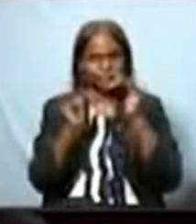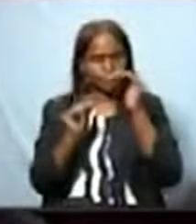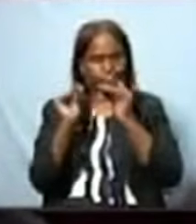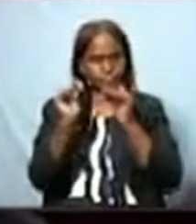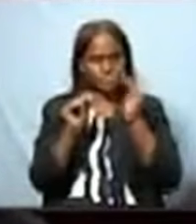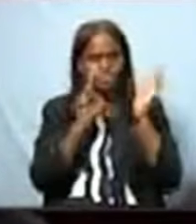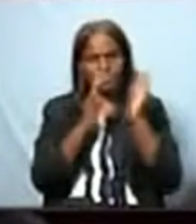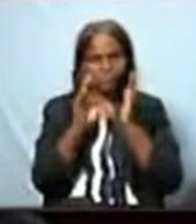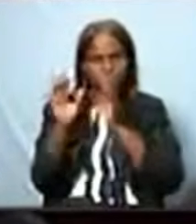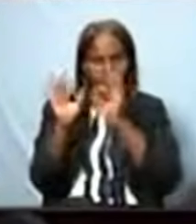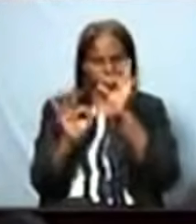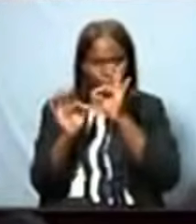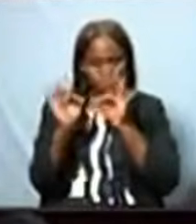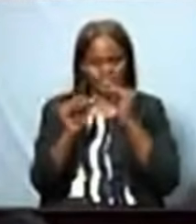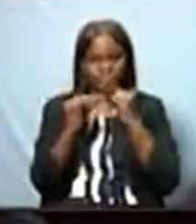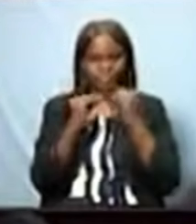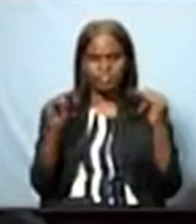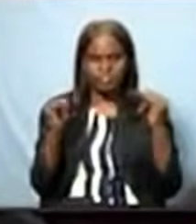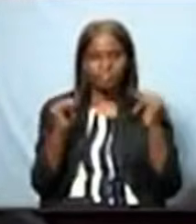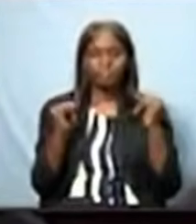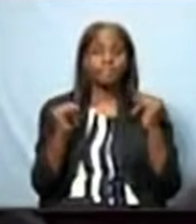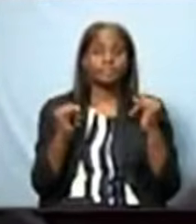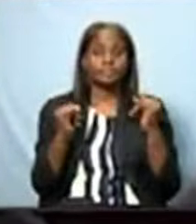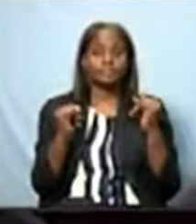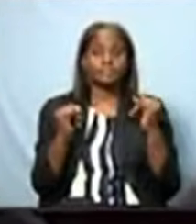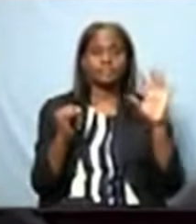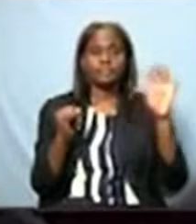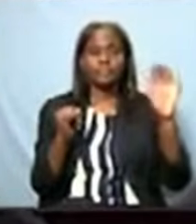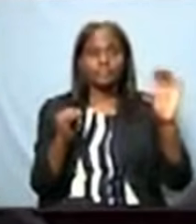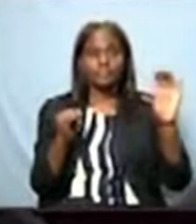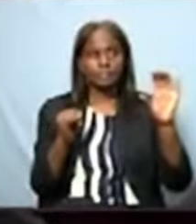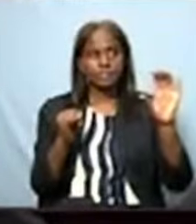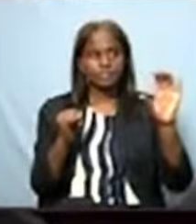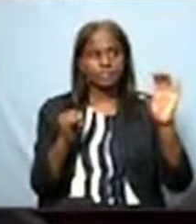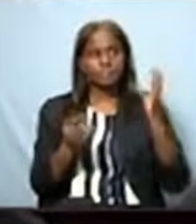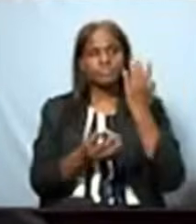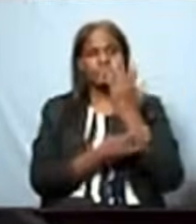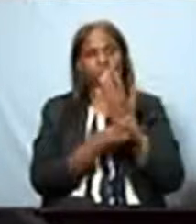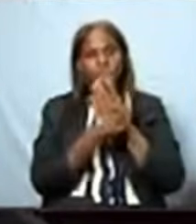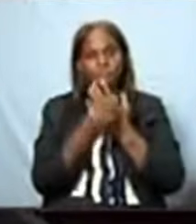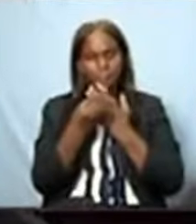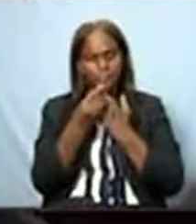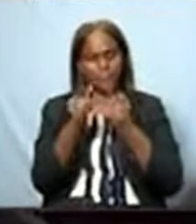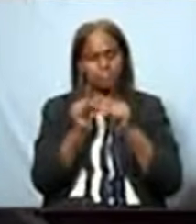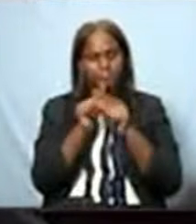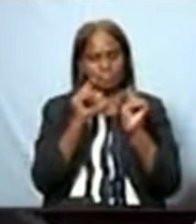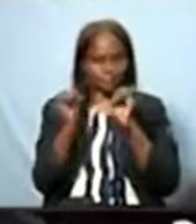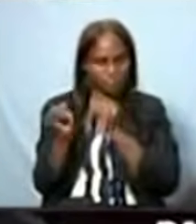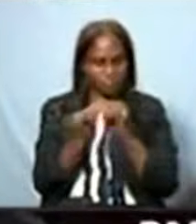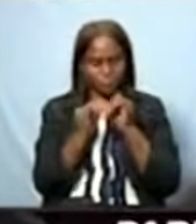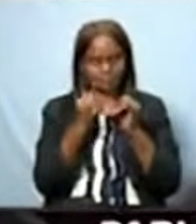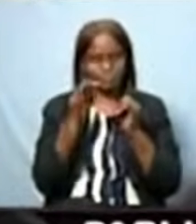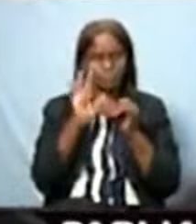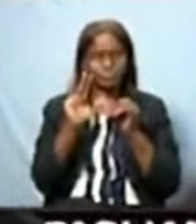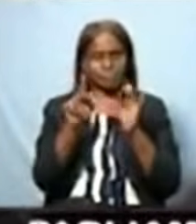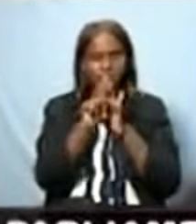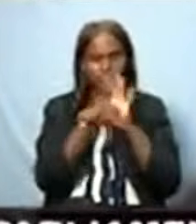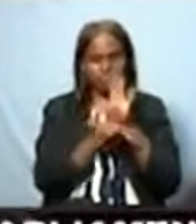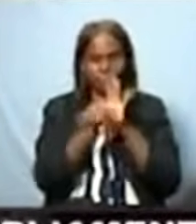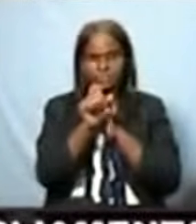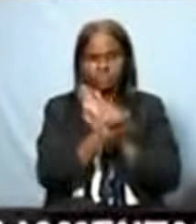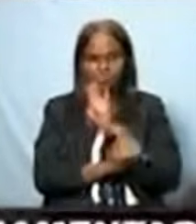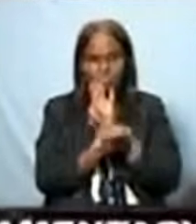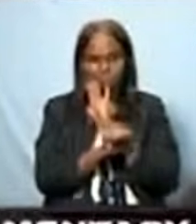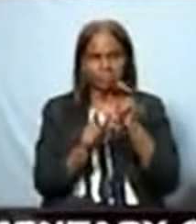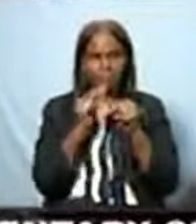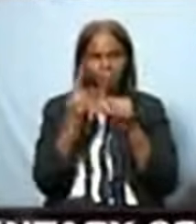a measure, as a yardstick. Number C, development and implementation of state policy, meaning